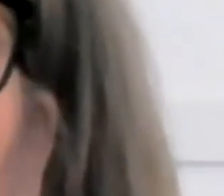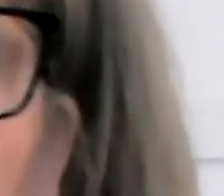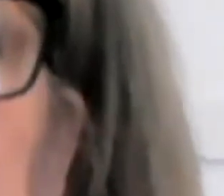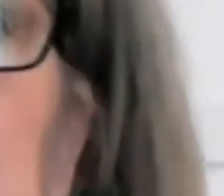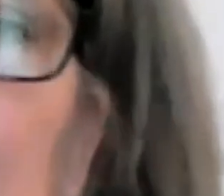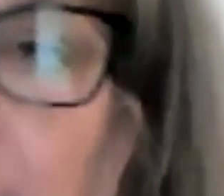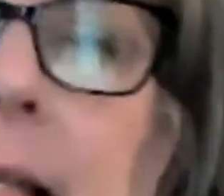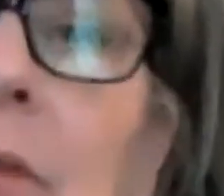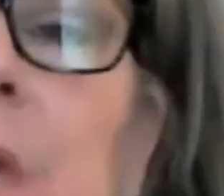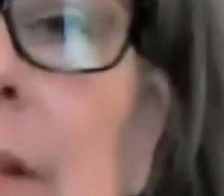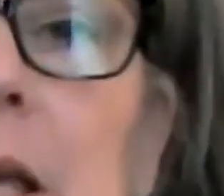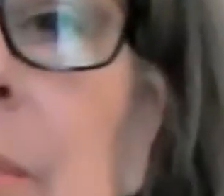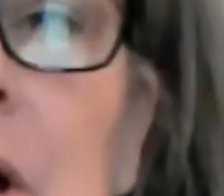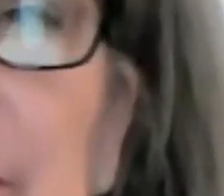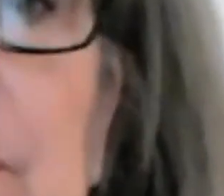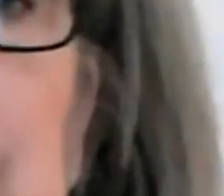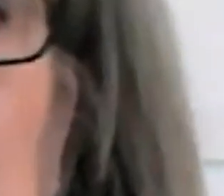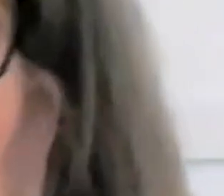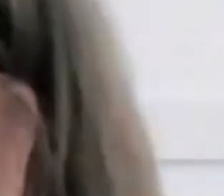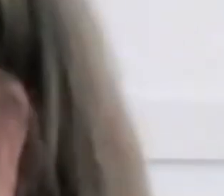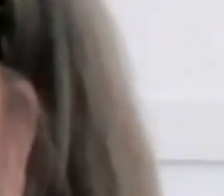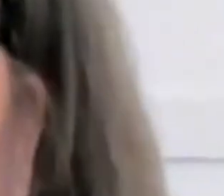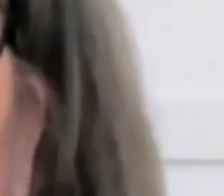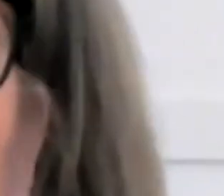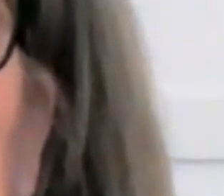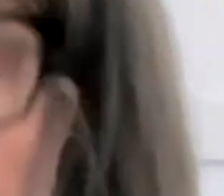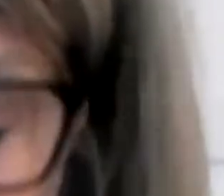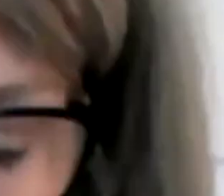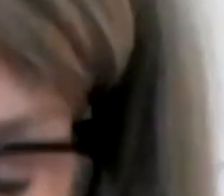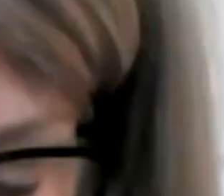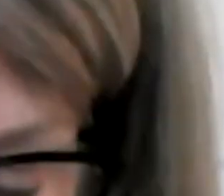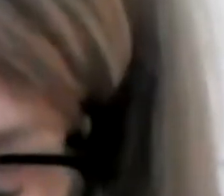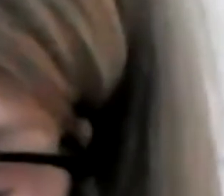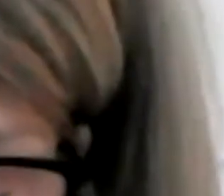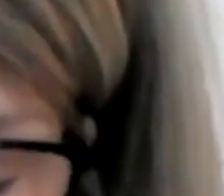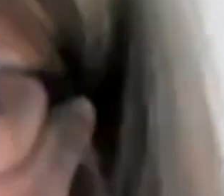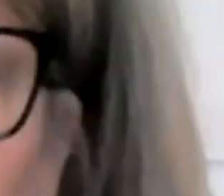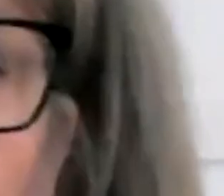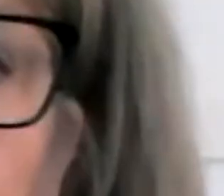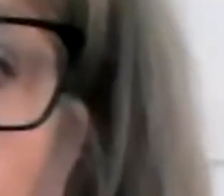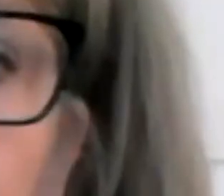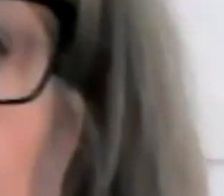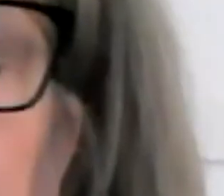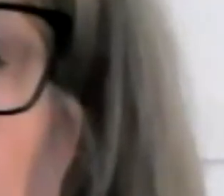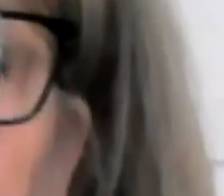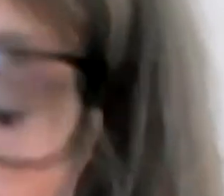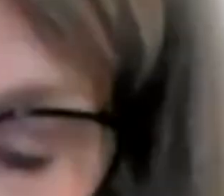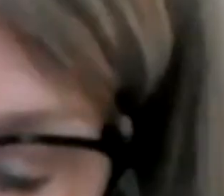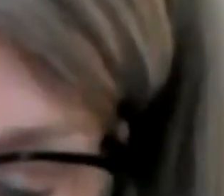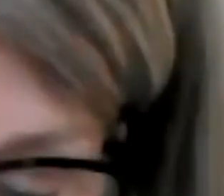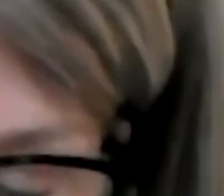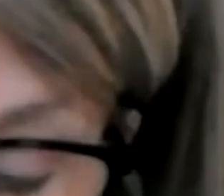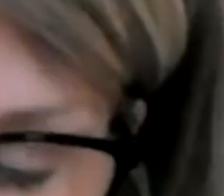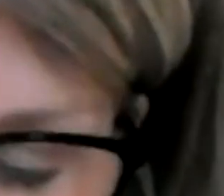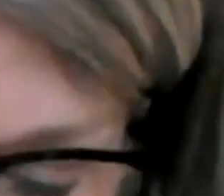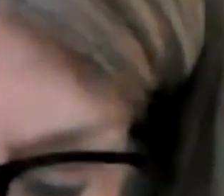other parts of that self-healing community model in amazing ways. So it was lovely to see that